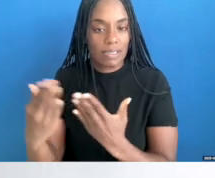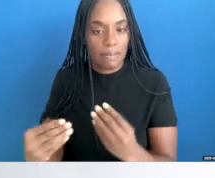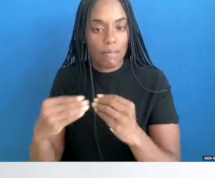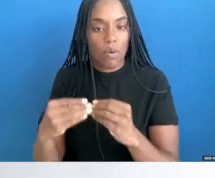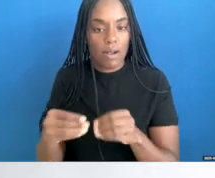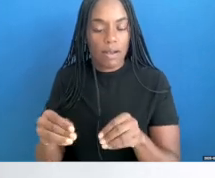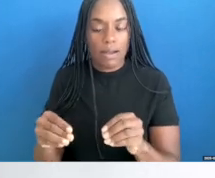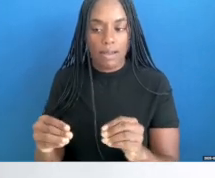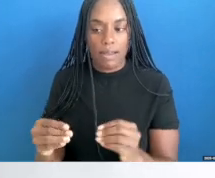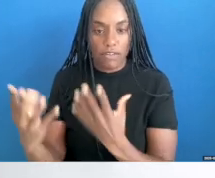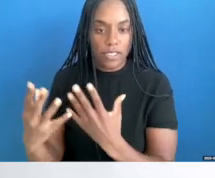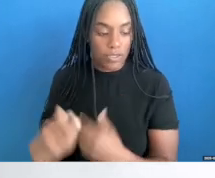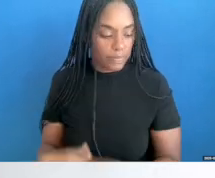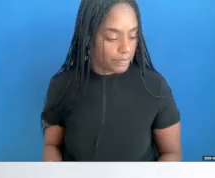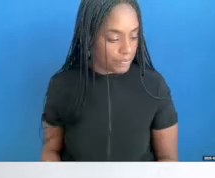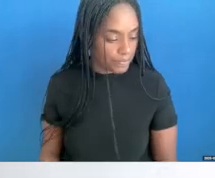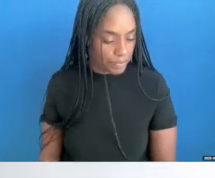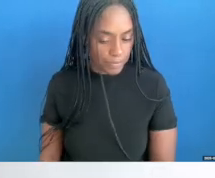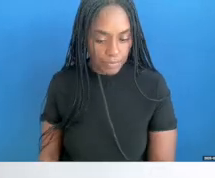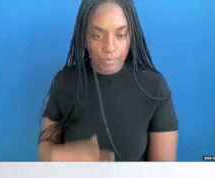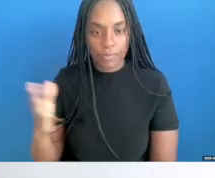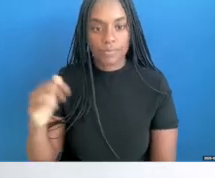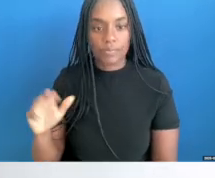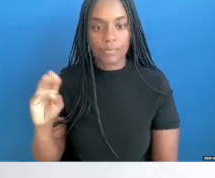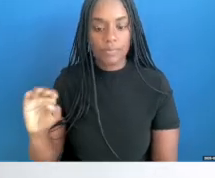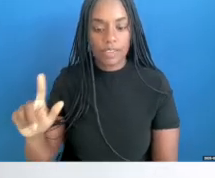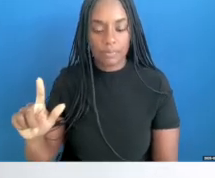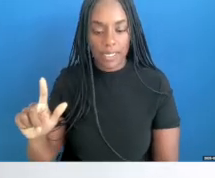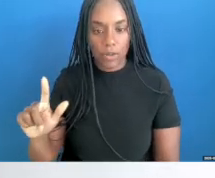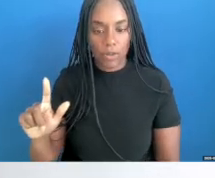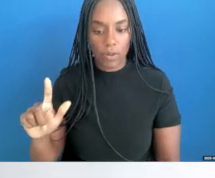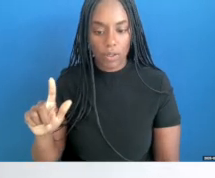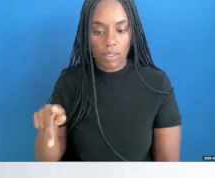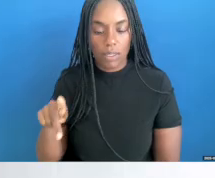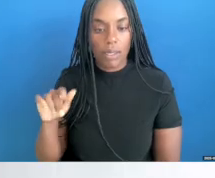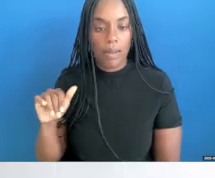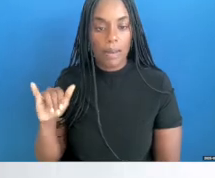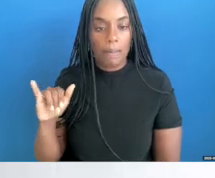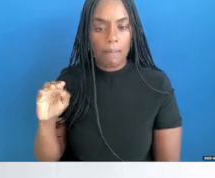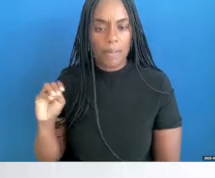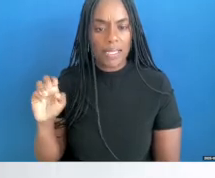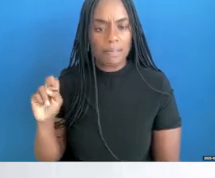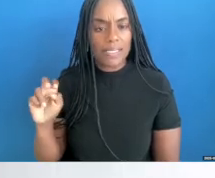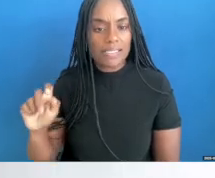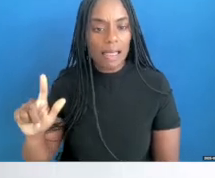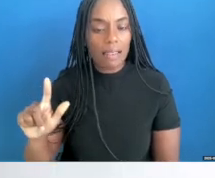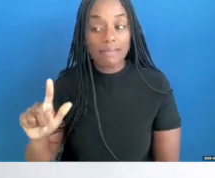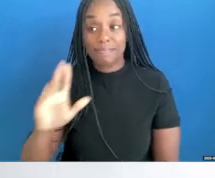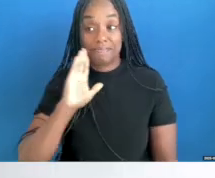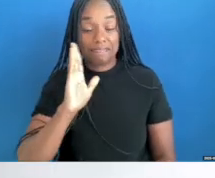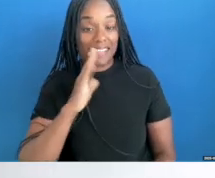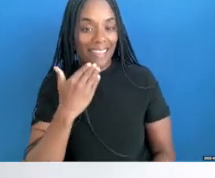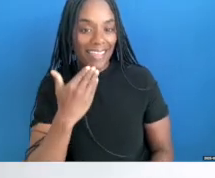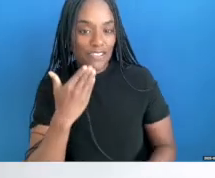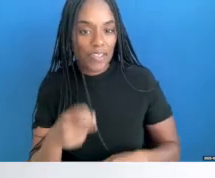All right, thanks. Next, we have Michael Pimentel. Yeah, hi folks. Thanks for the